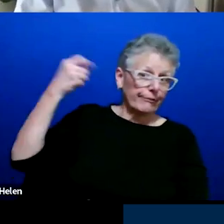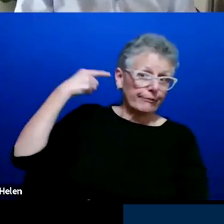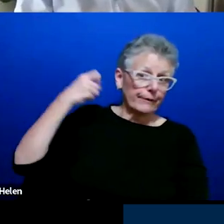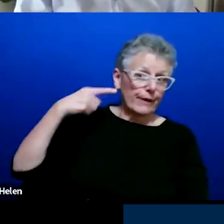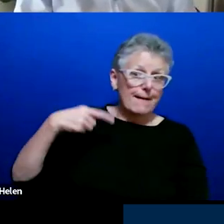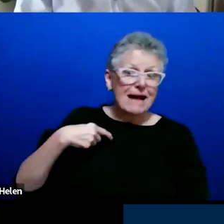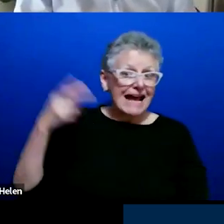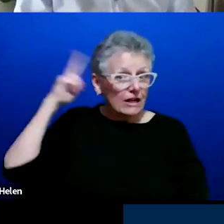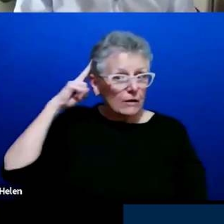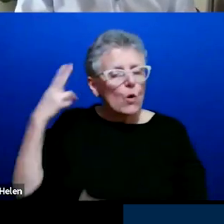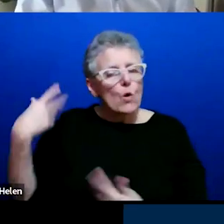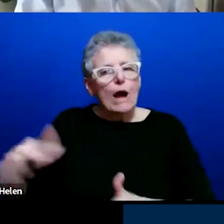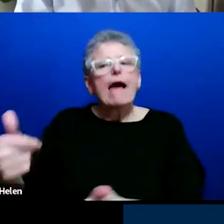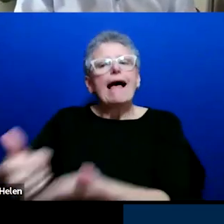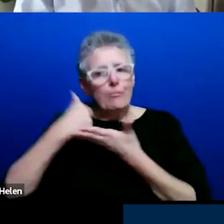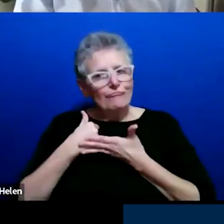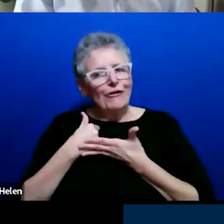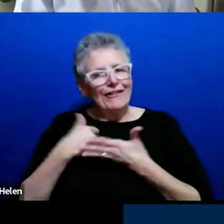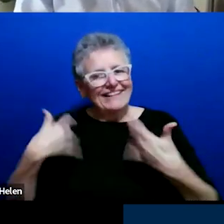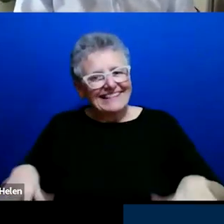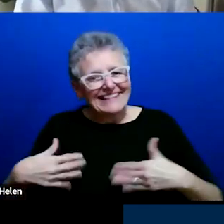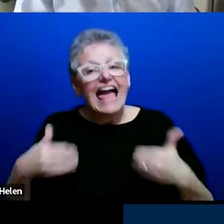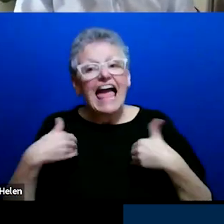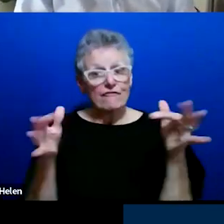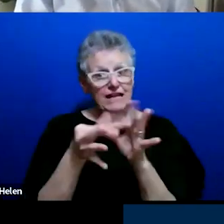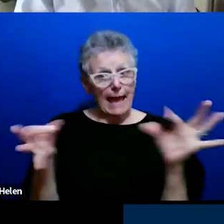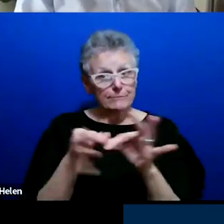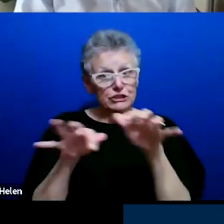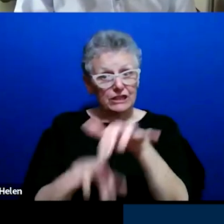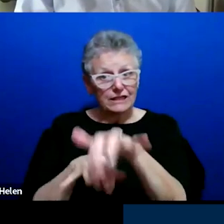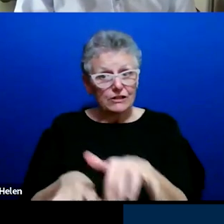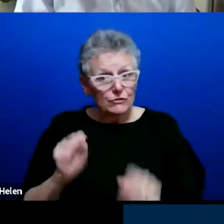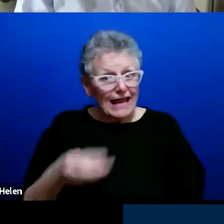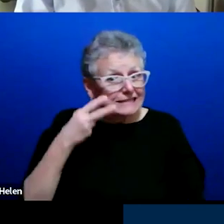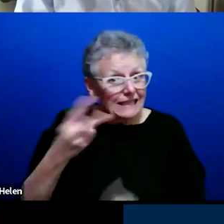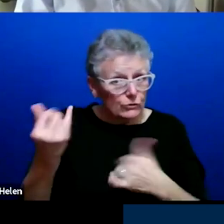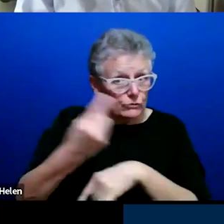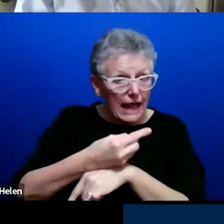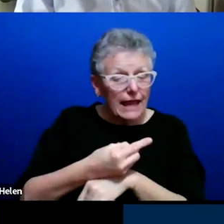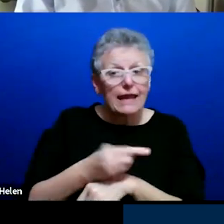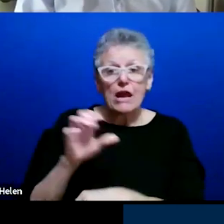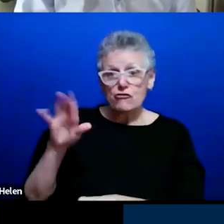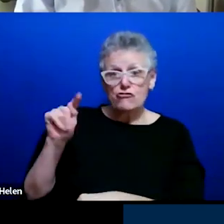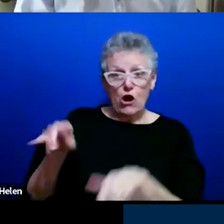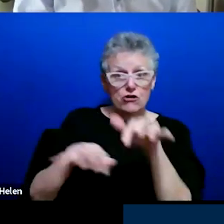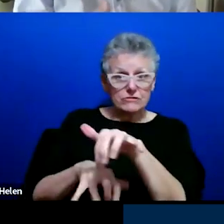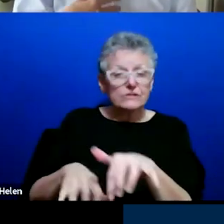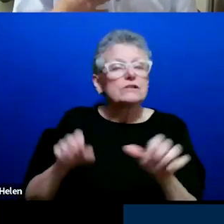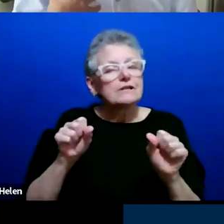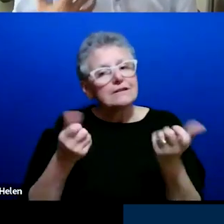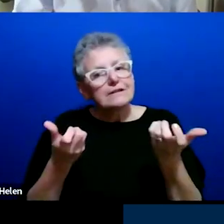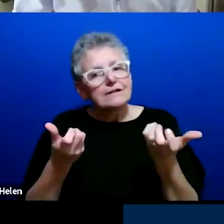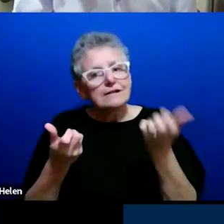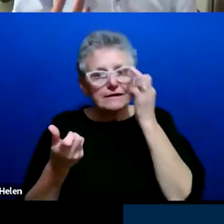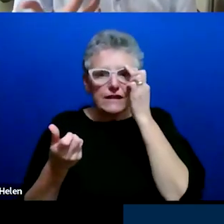ears. Very helpful. There are captionings where you see on this today, CART. This